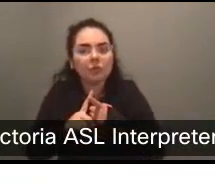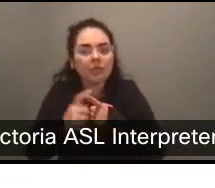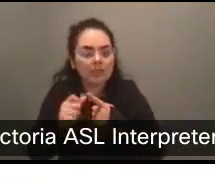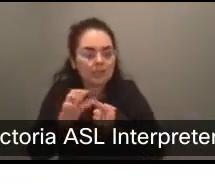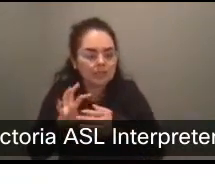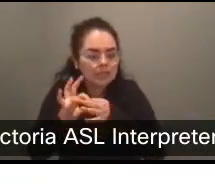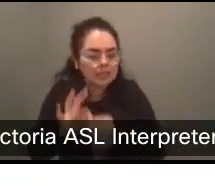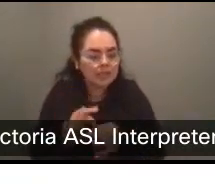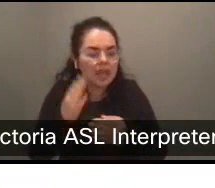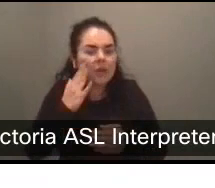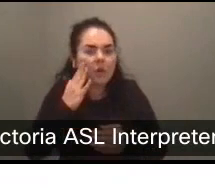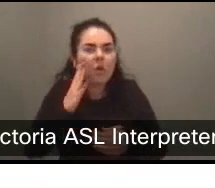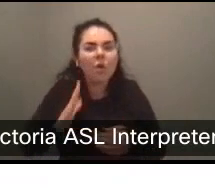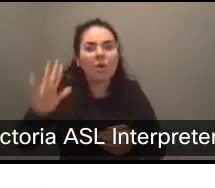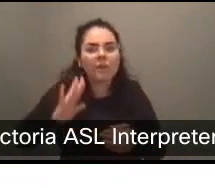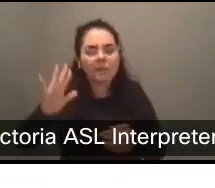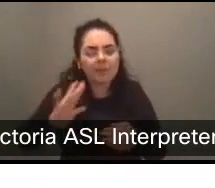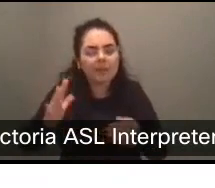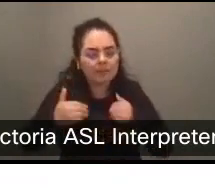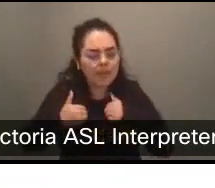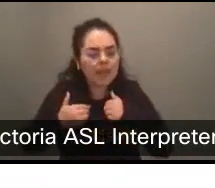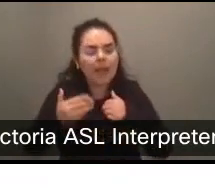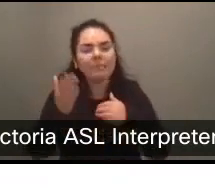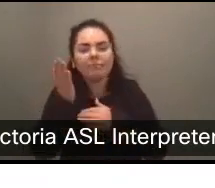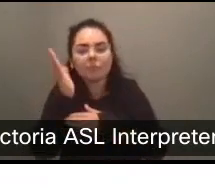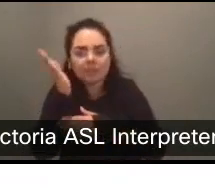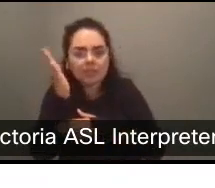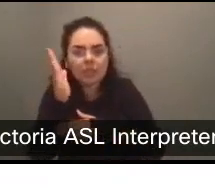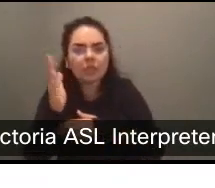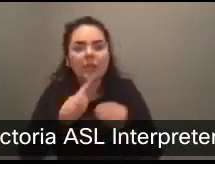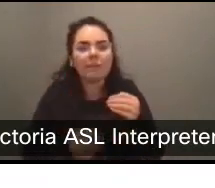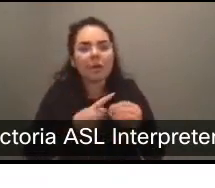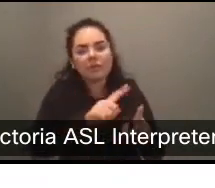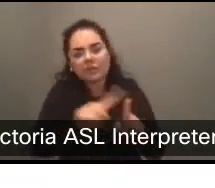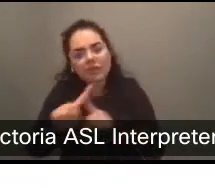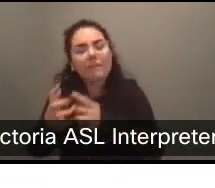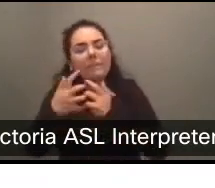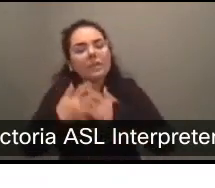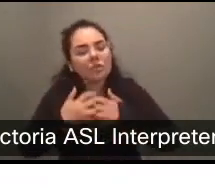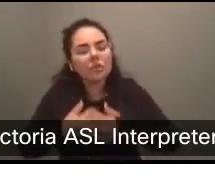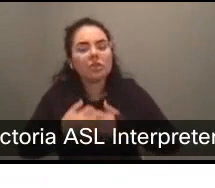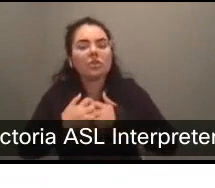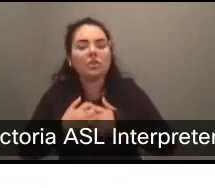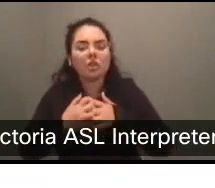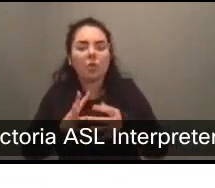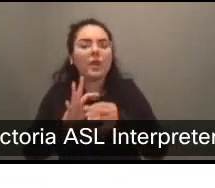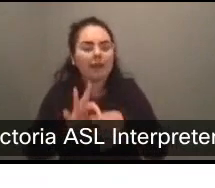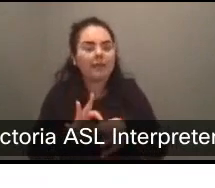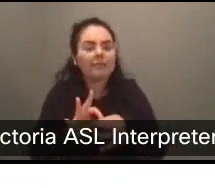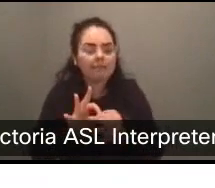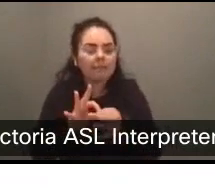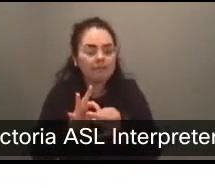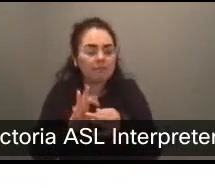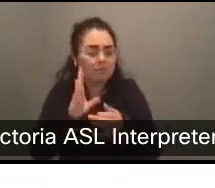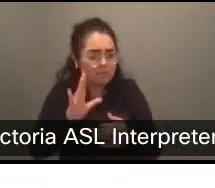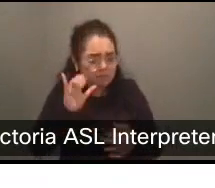that in the past we have had some presentations about different machines that were connected. And